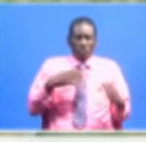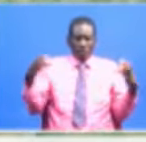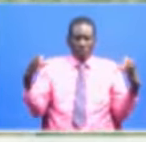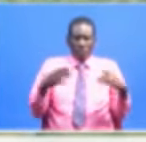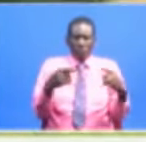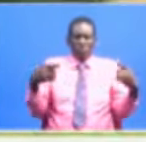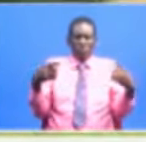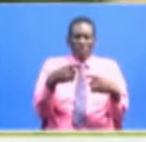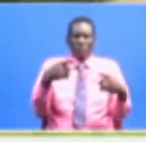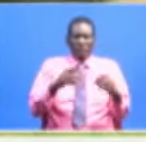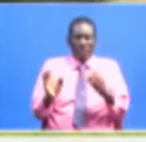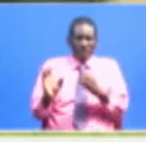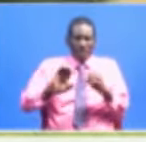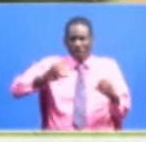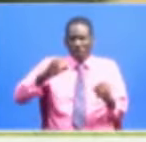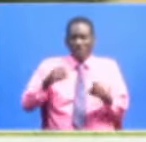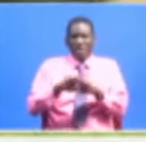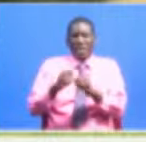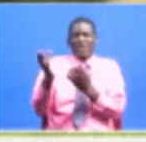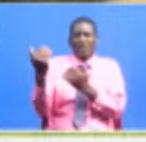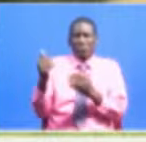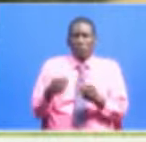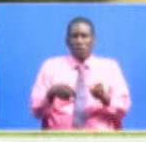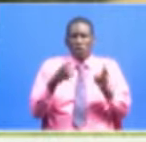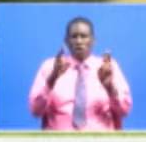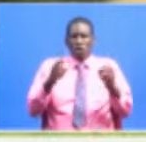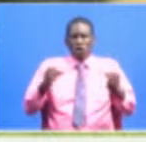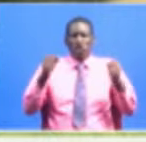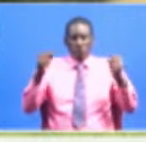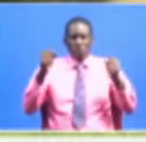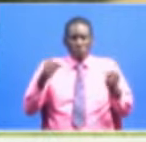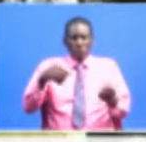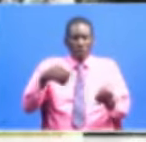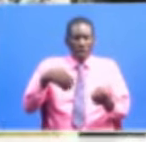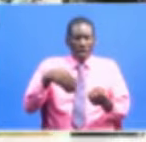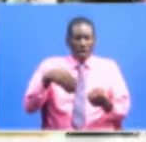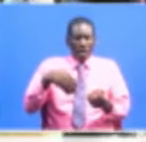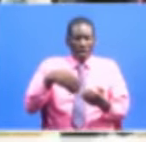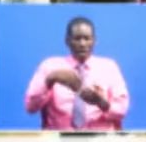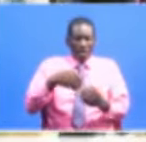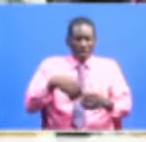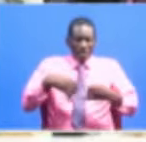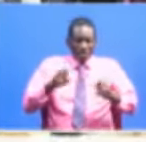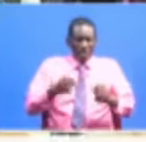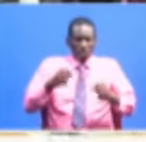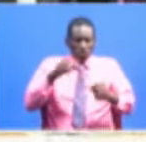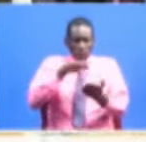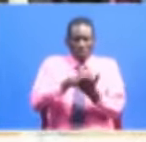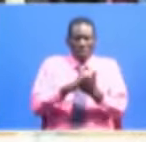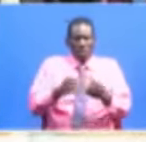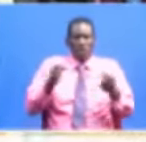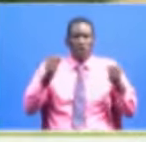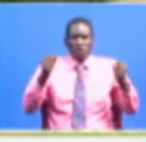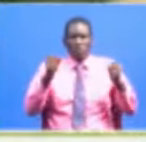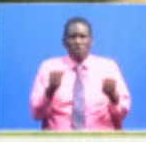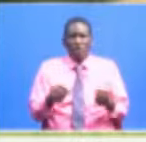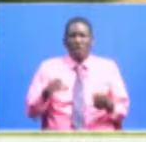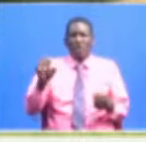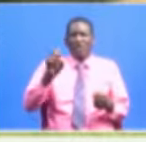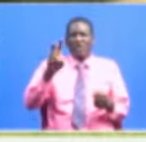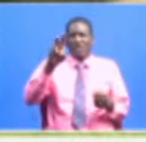the republic. As expected, the usual giants are flexing their muscles in a bid to retain their titles. Steve